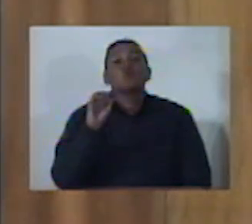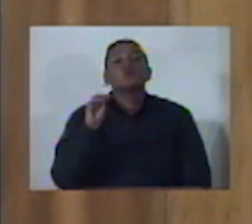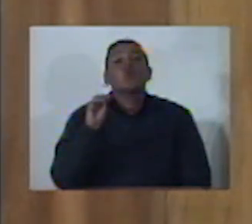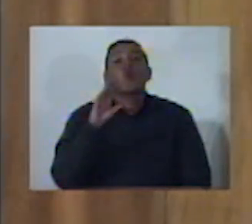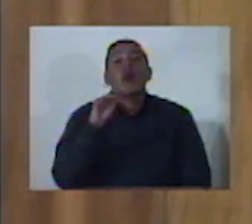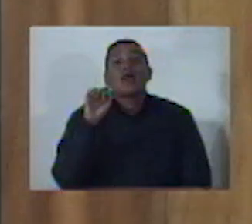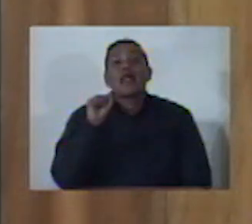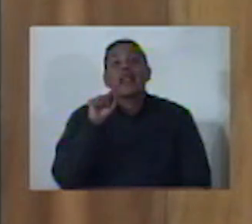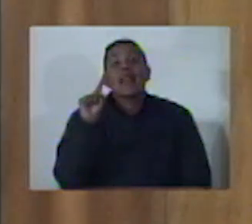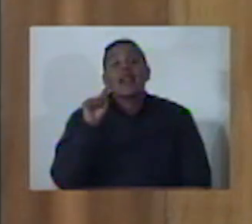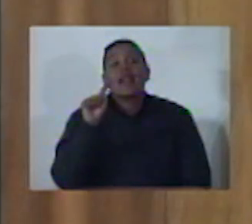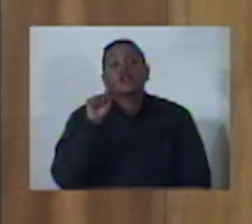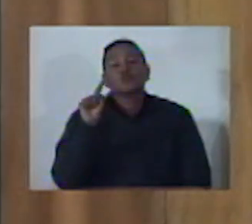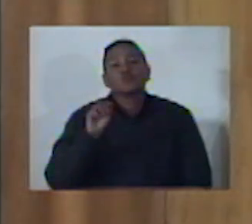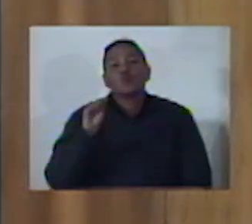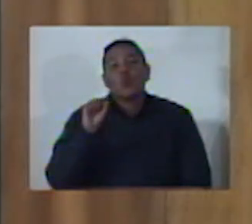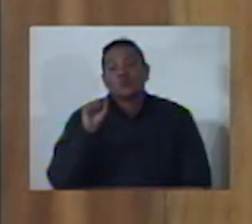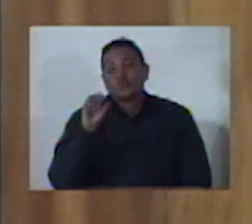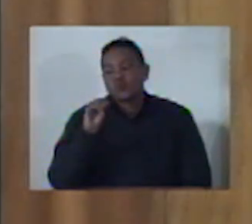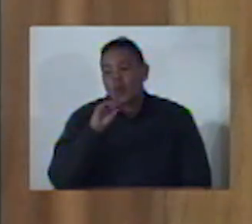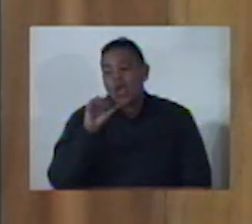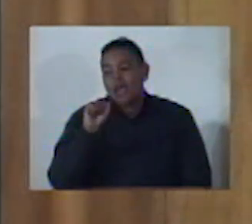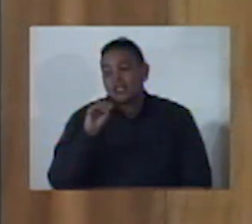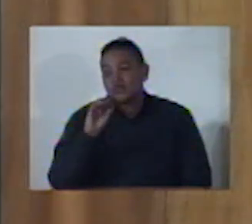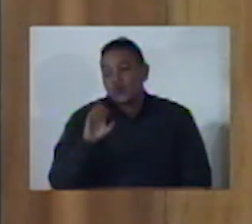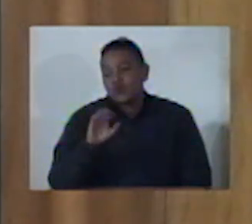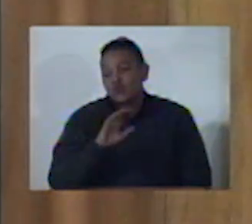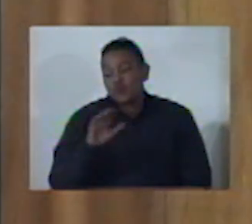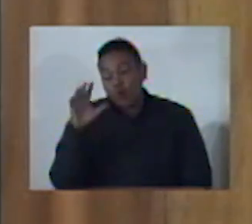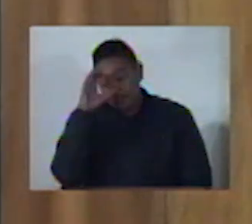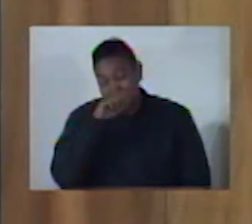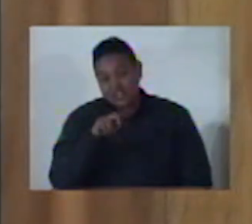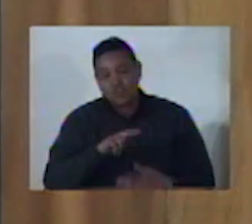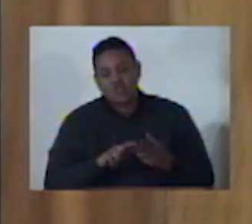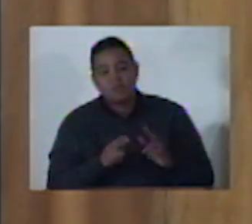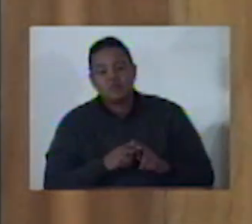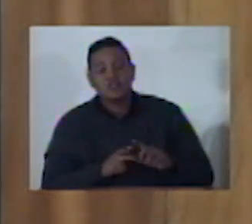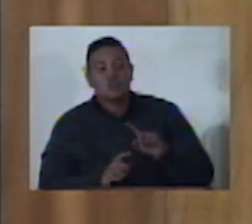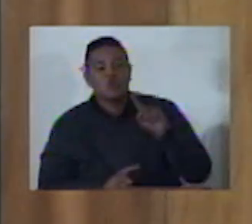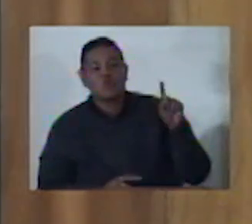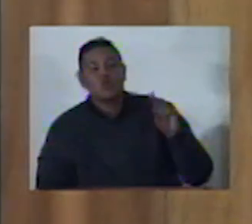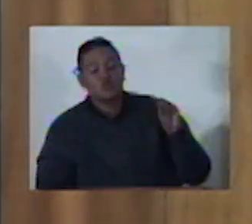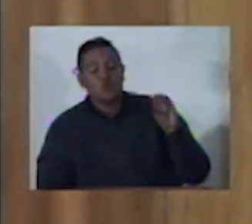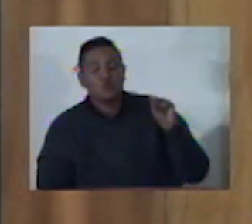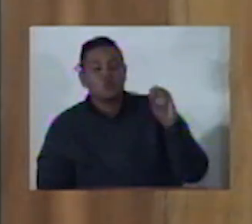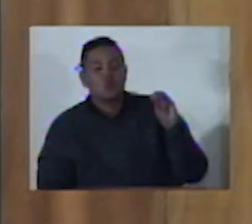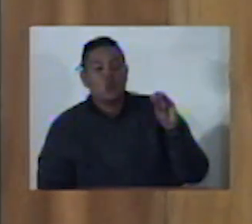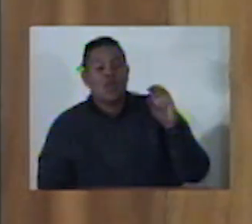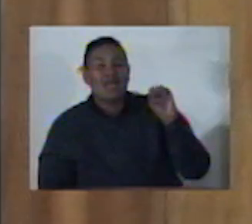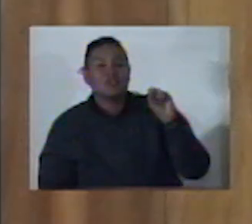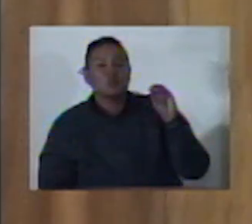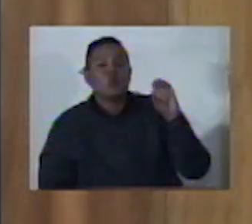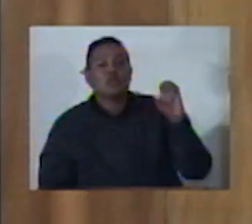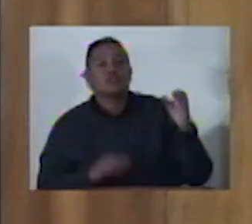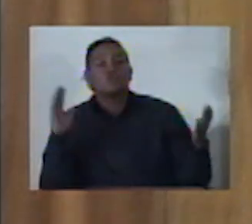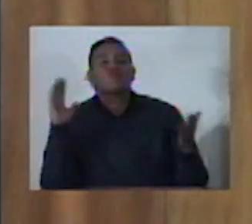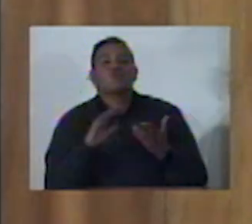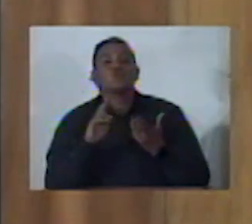have been saved as a result of the security operations. ZOZO and SOEs have reduced murders